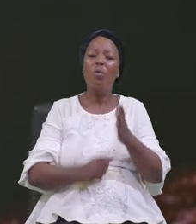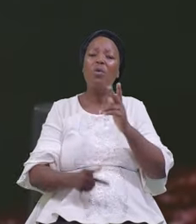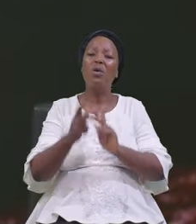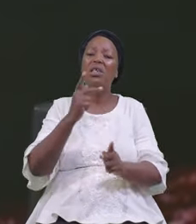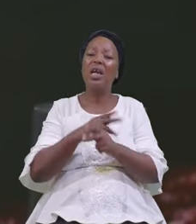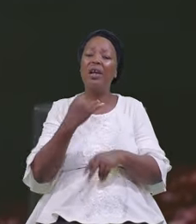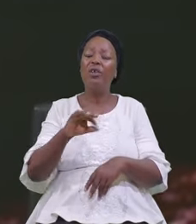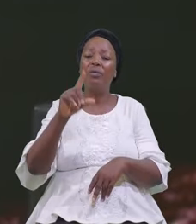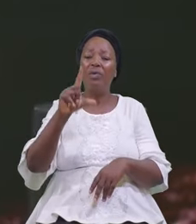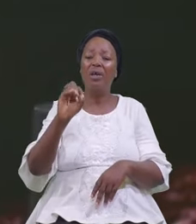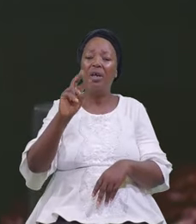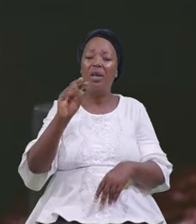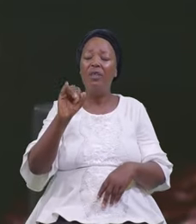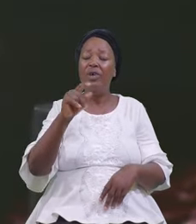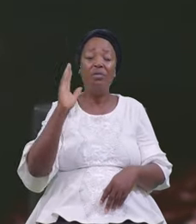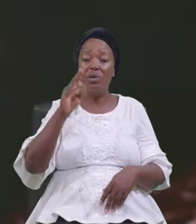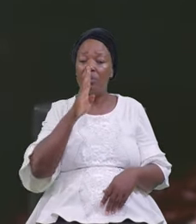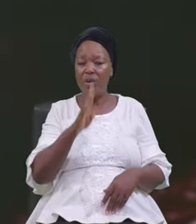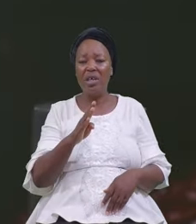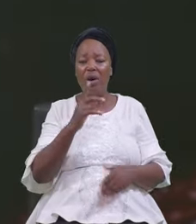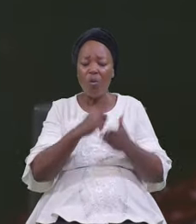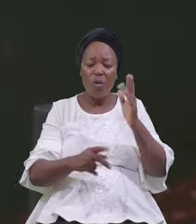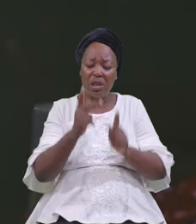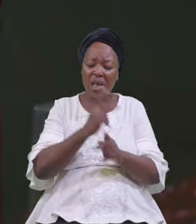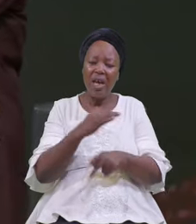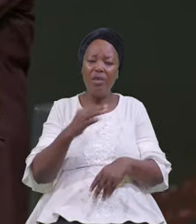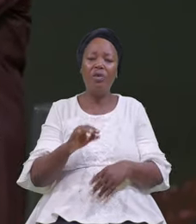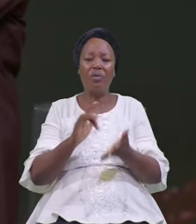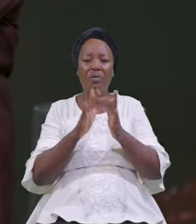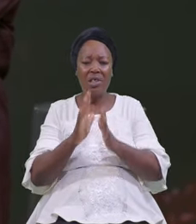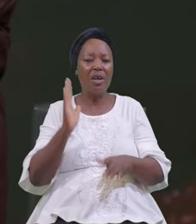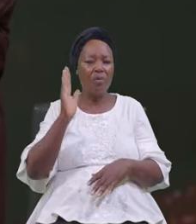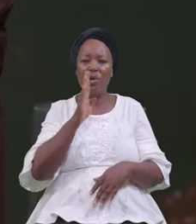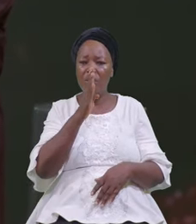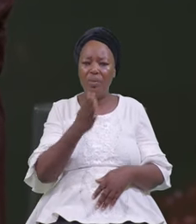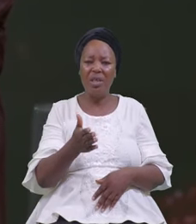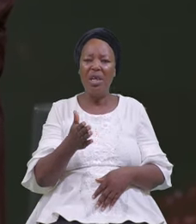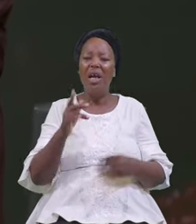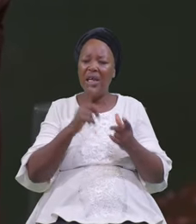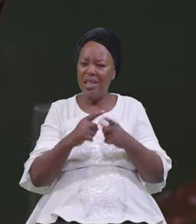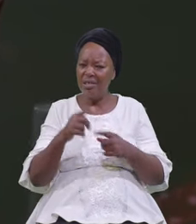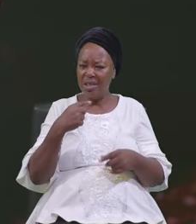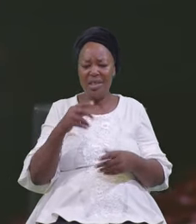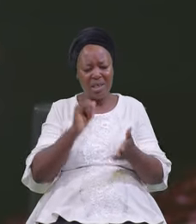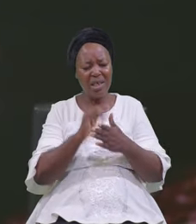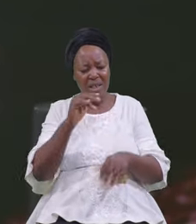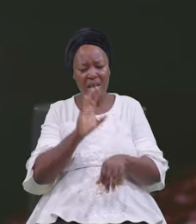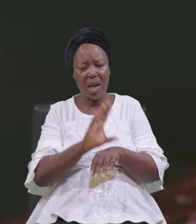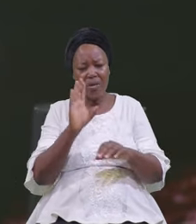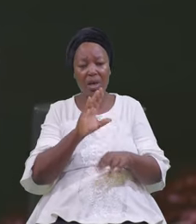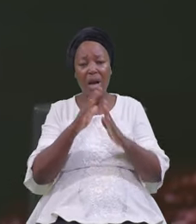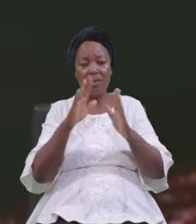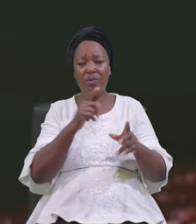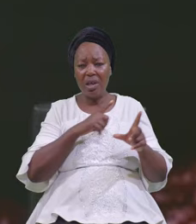of Christian would you be that you say, well, that's the sanctuary of the Lord, that's the temple